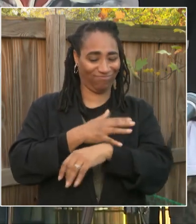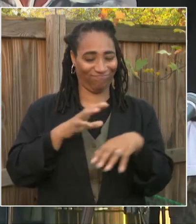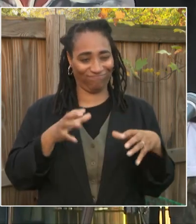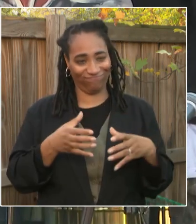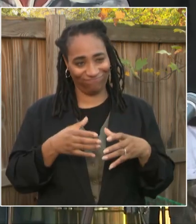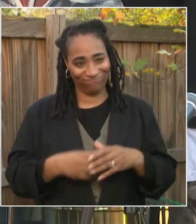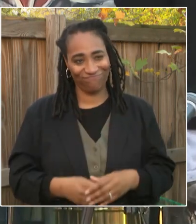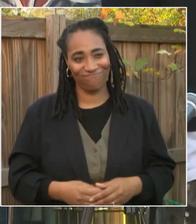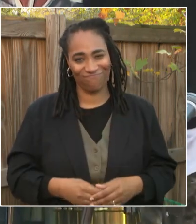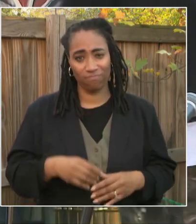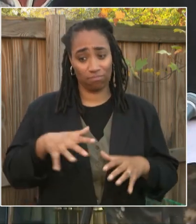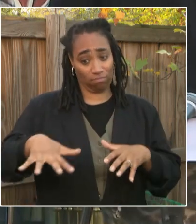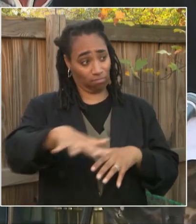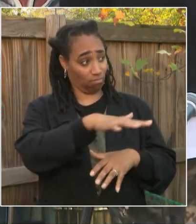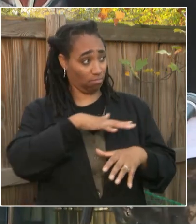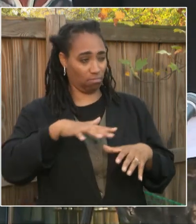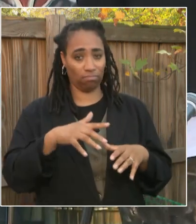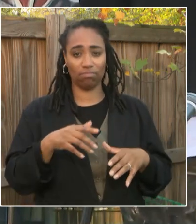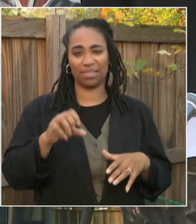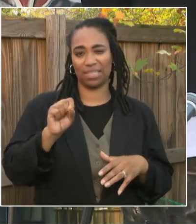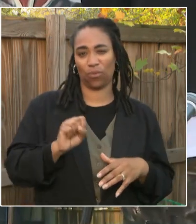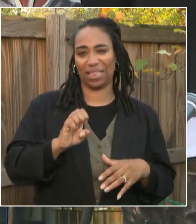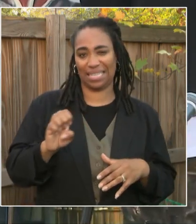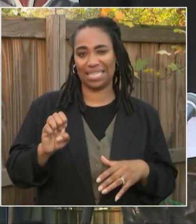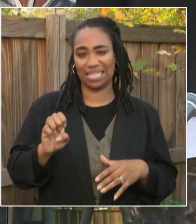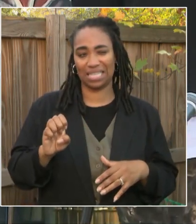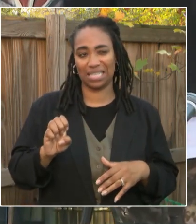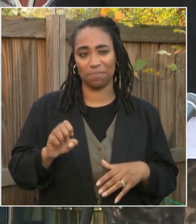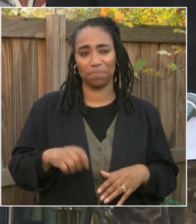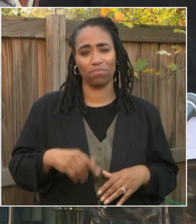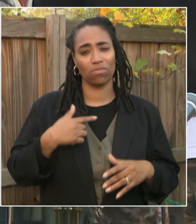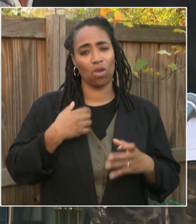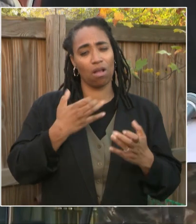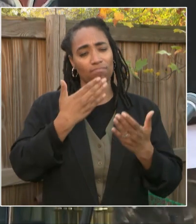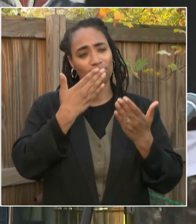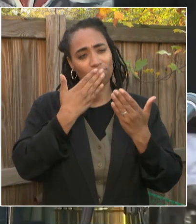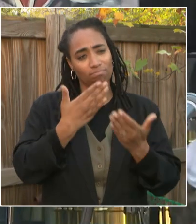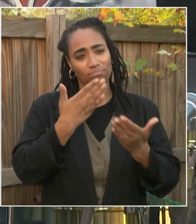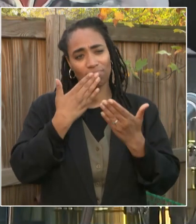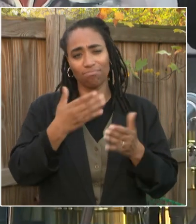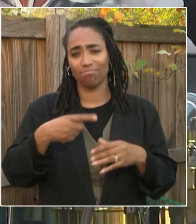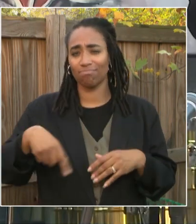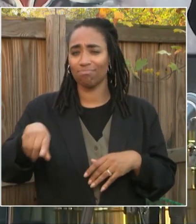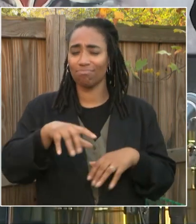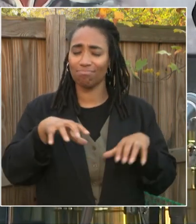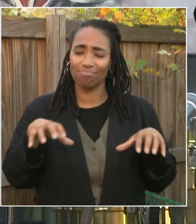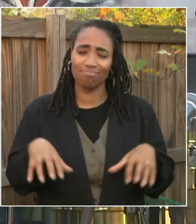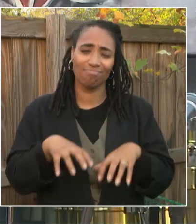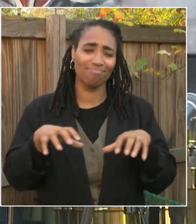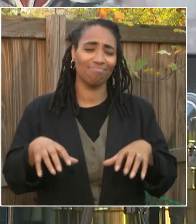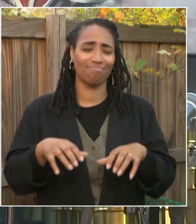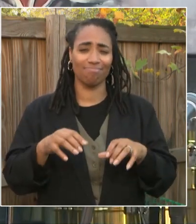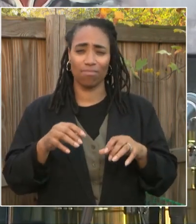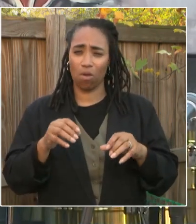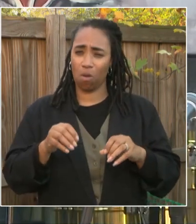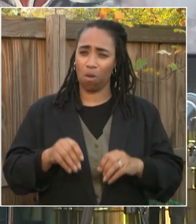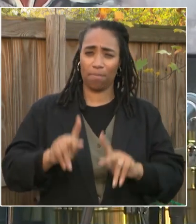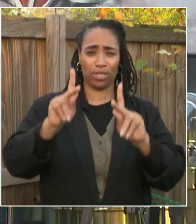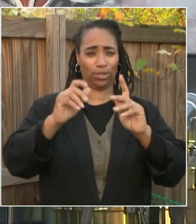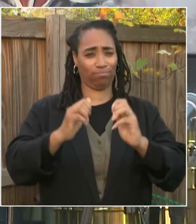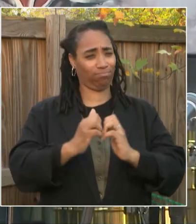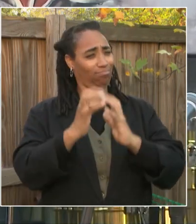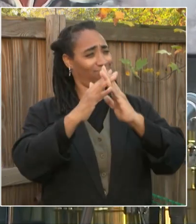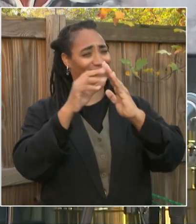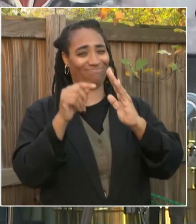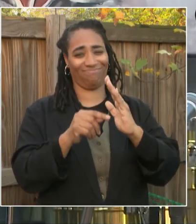of the go-go community by creating spaces and opportunities for go-go artists such as the Go-Go Museum. To know go-go